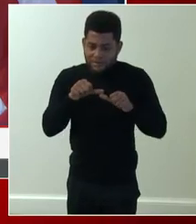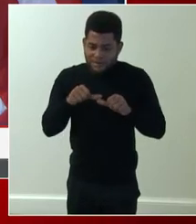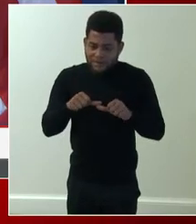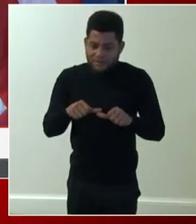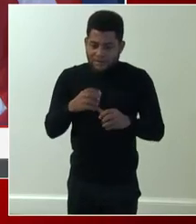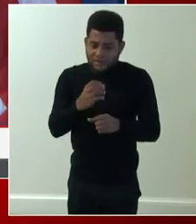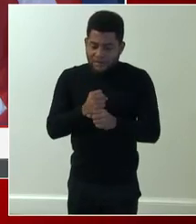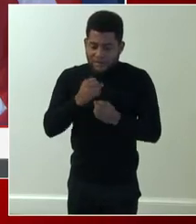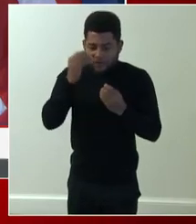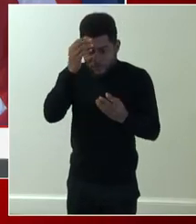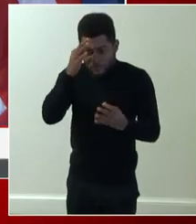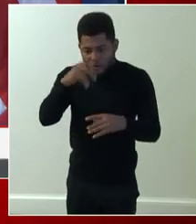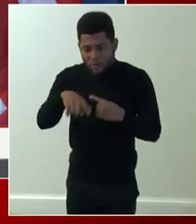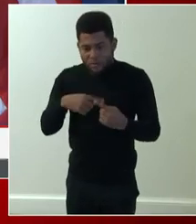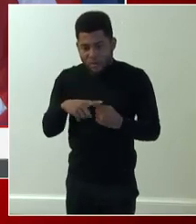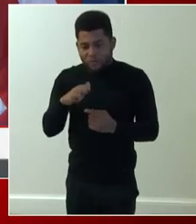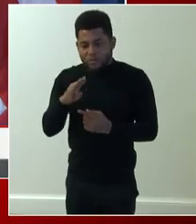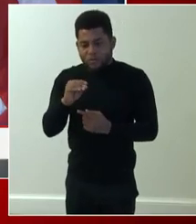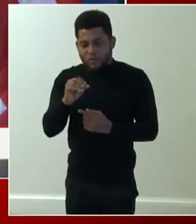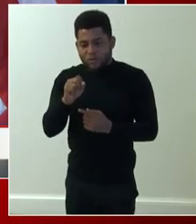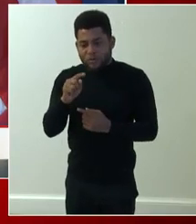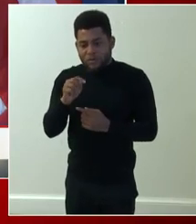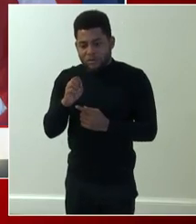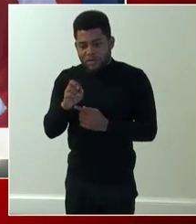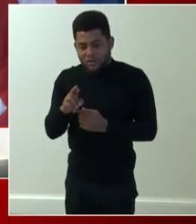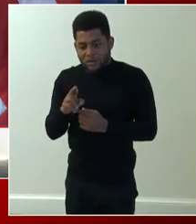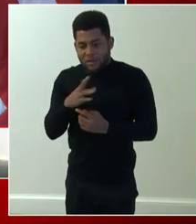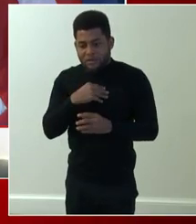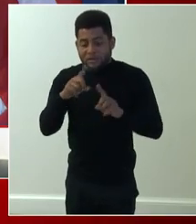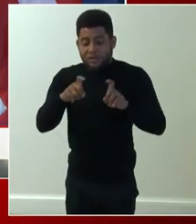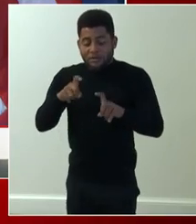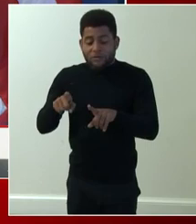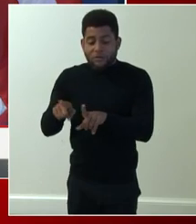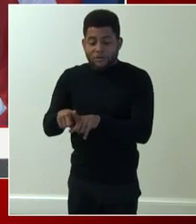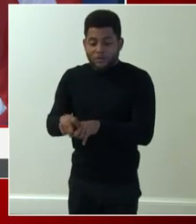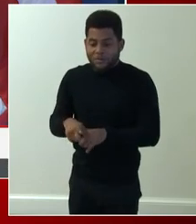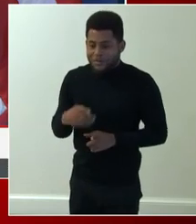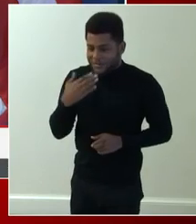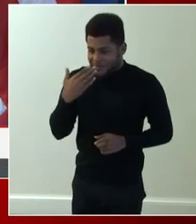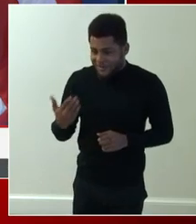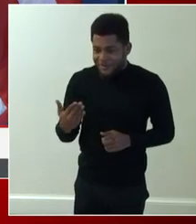about boosters and testing as well. Thank you.